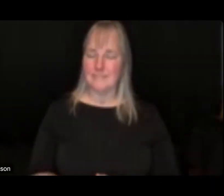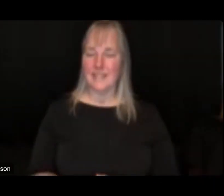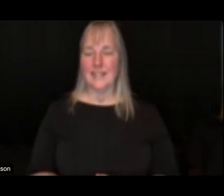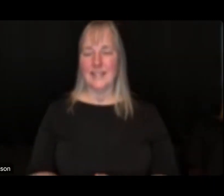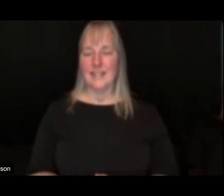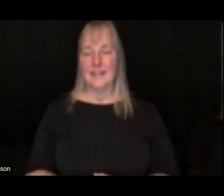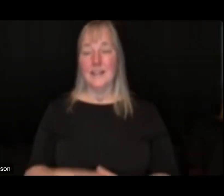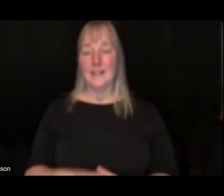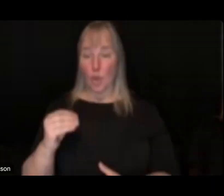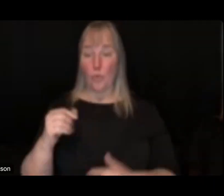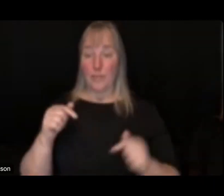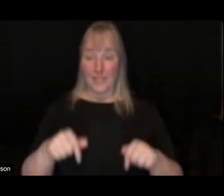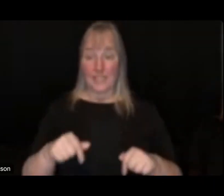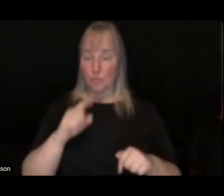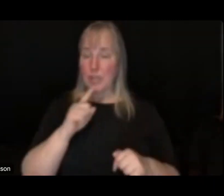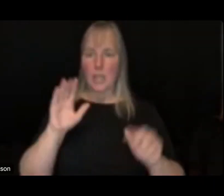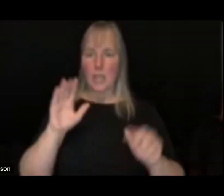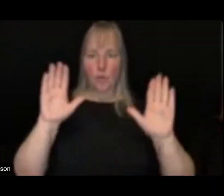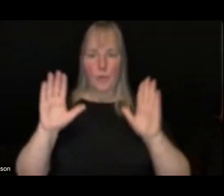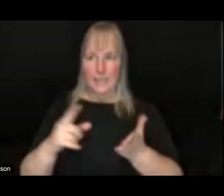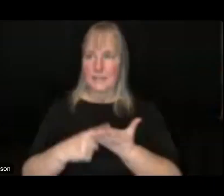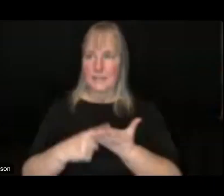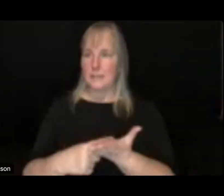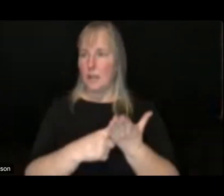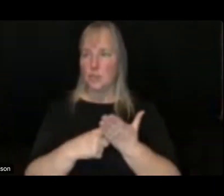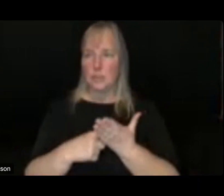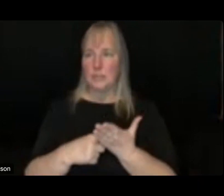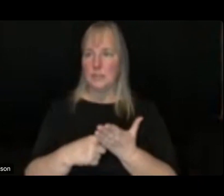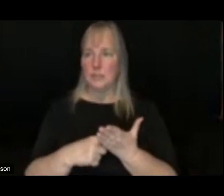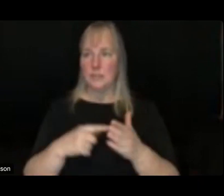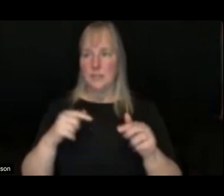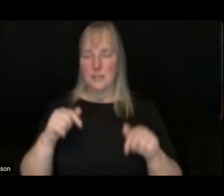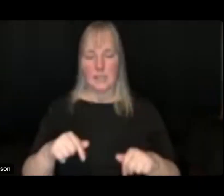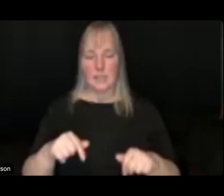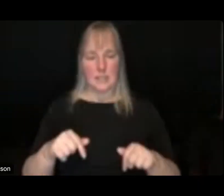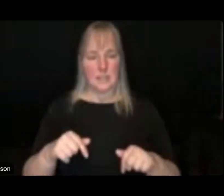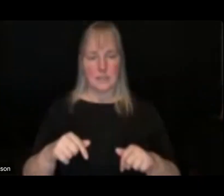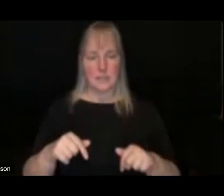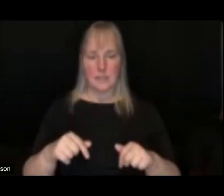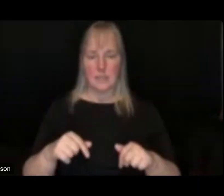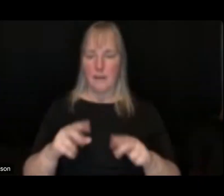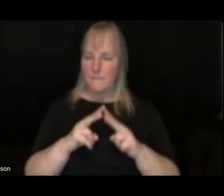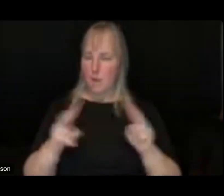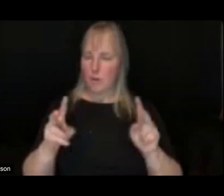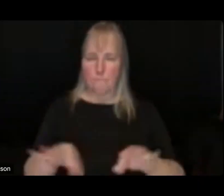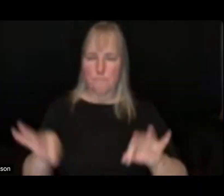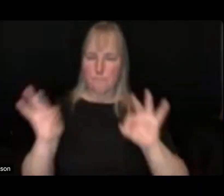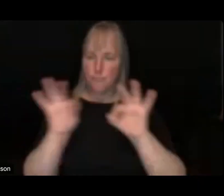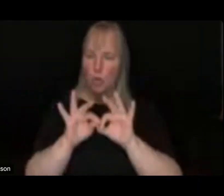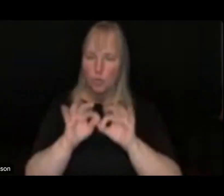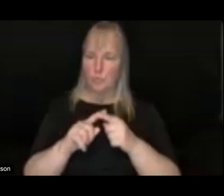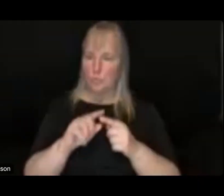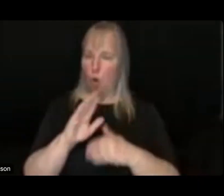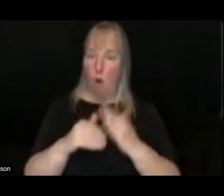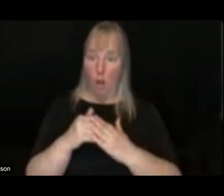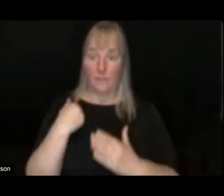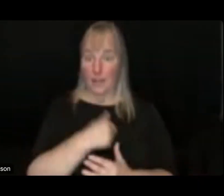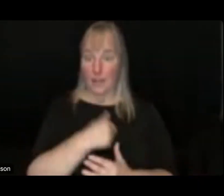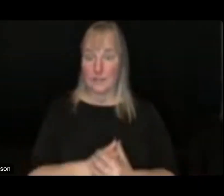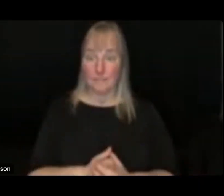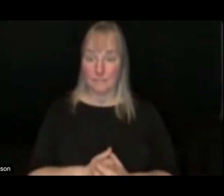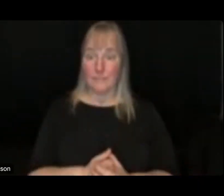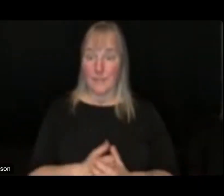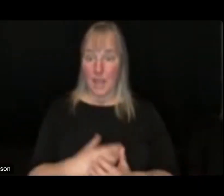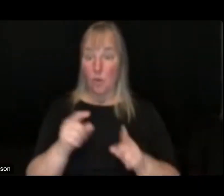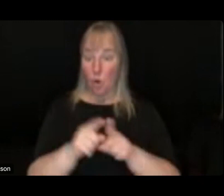So this is really great discussion, really, and this is very important to all of us, and